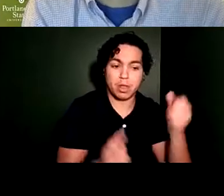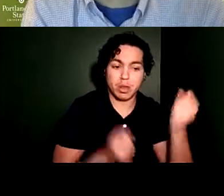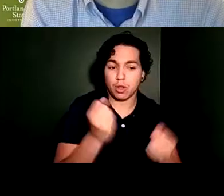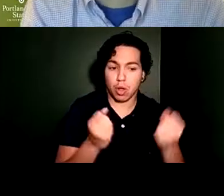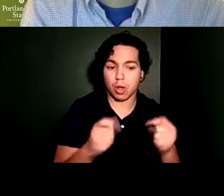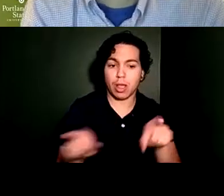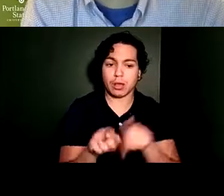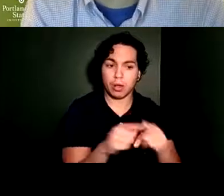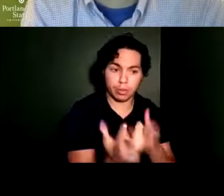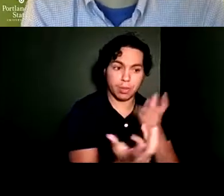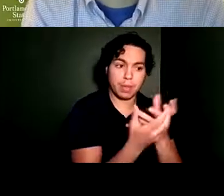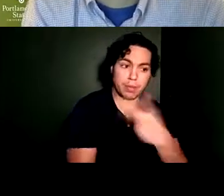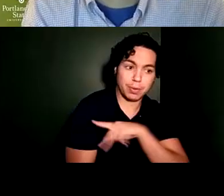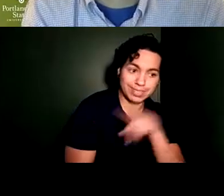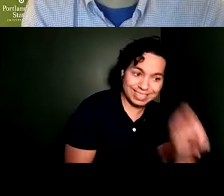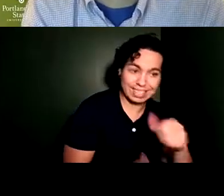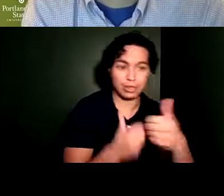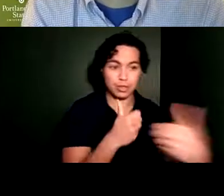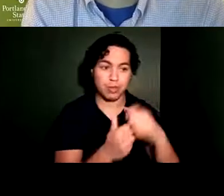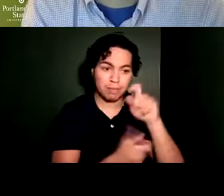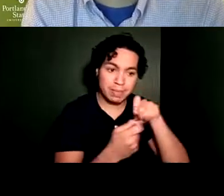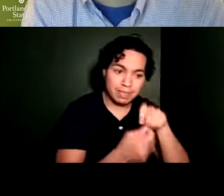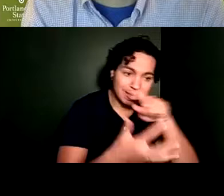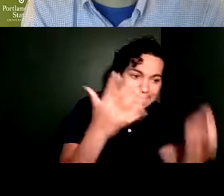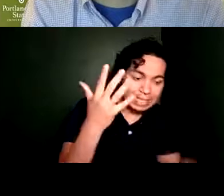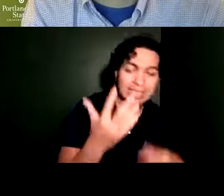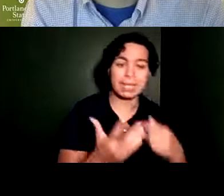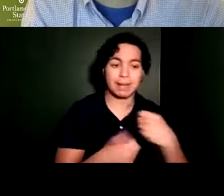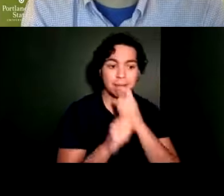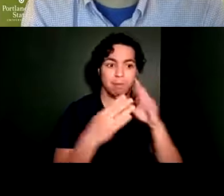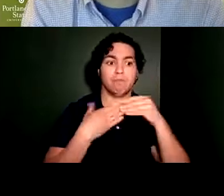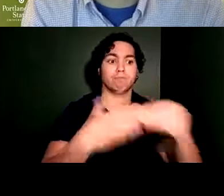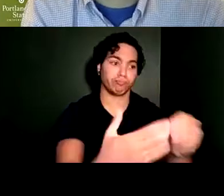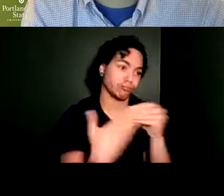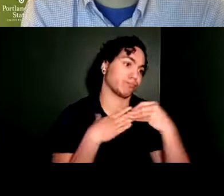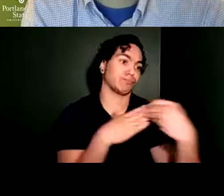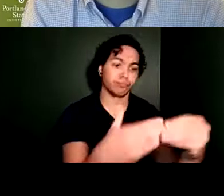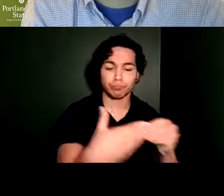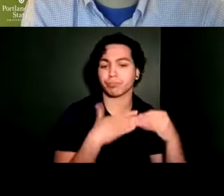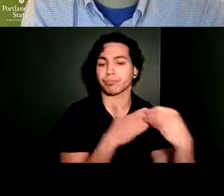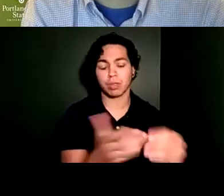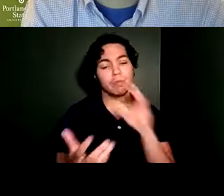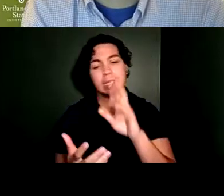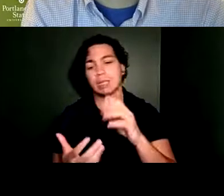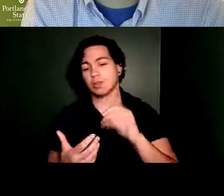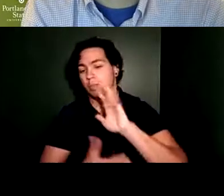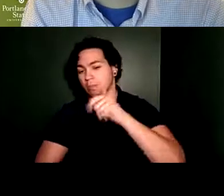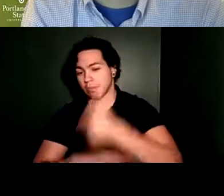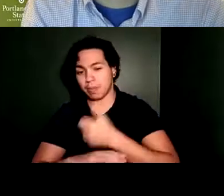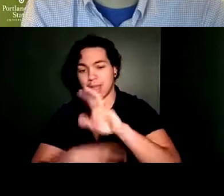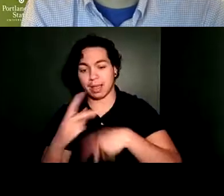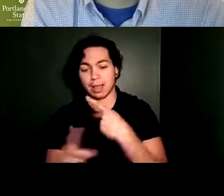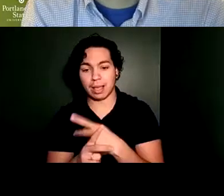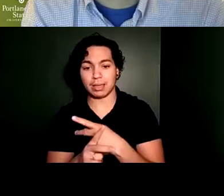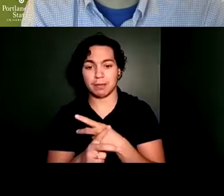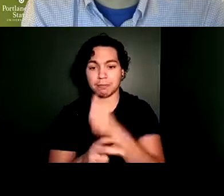personal needs, trip specific needs, and to be more flexible. So to provide a resiliency within the system and a redundancy to